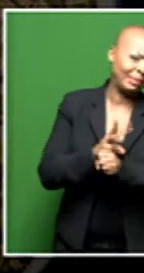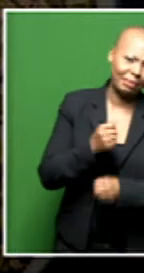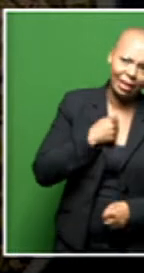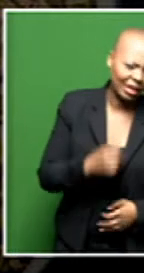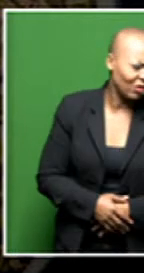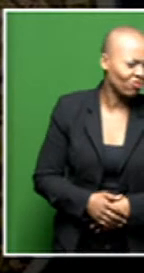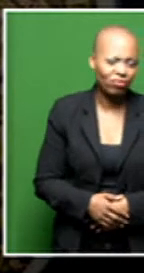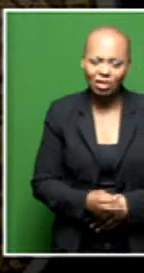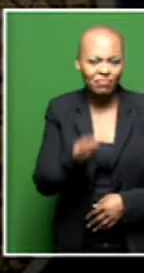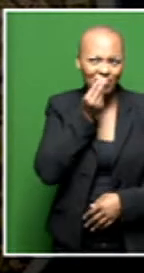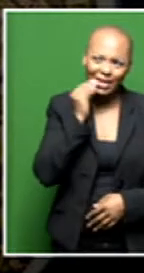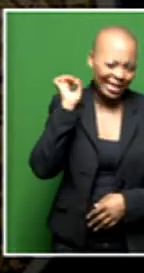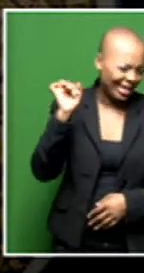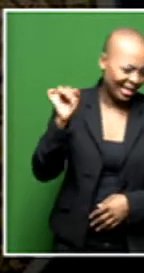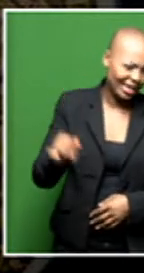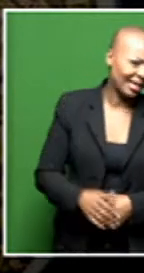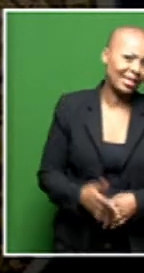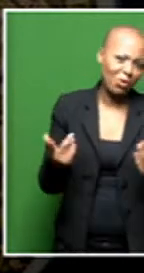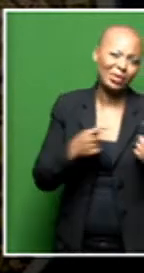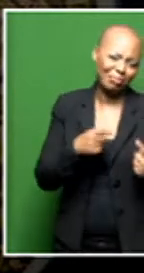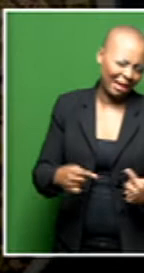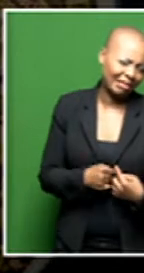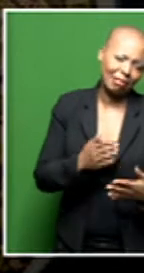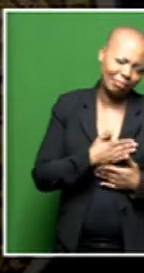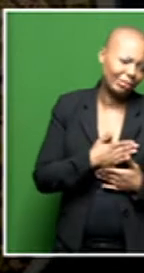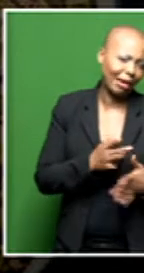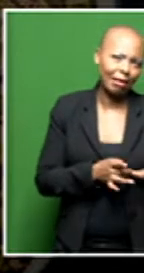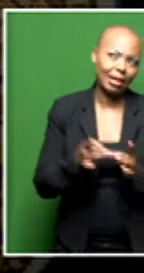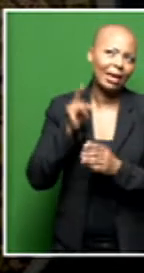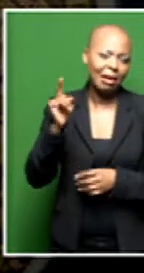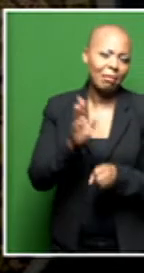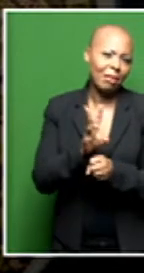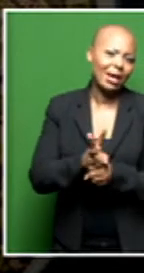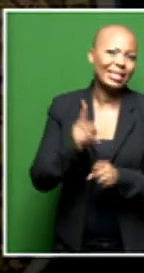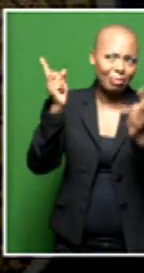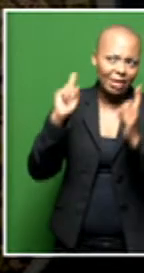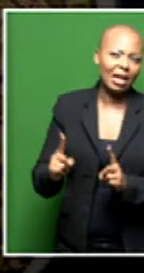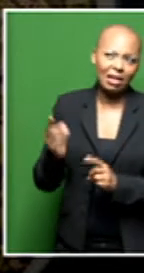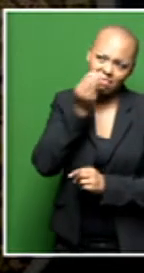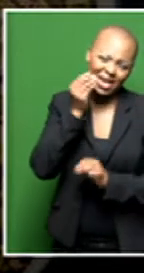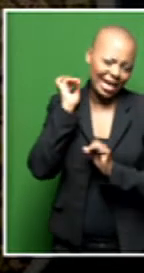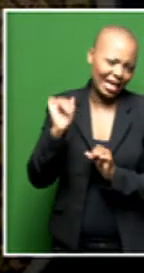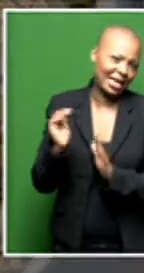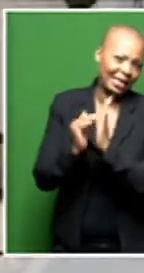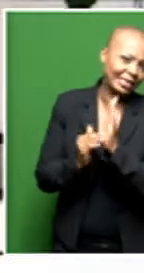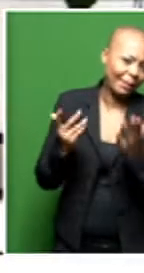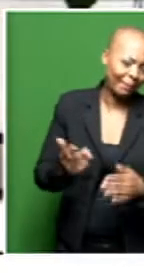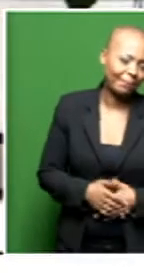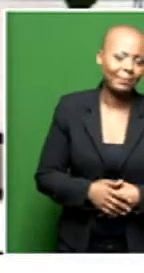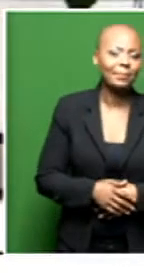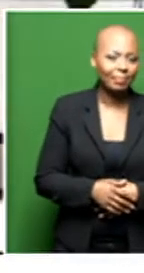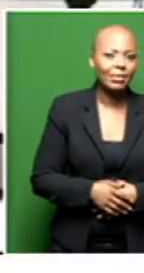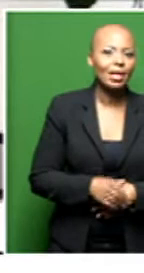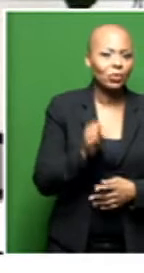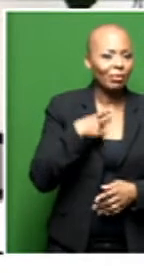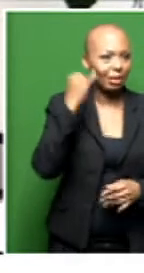if I miss her. So this got a very special place in my heart, especially Arina's recipe. Now, this book is going to